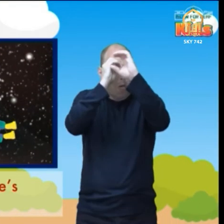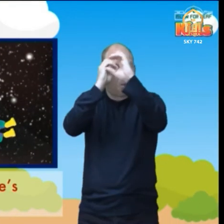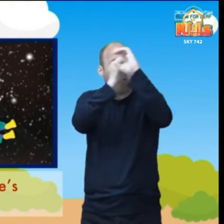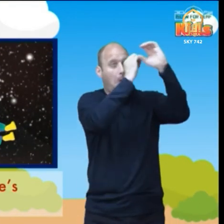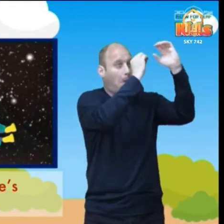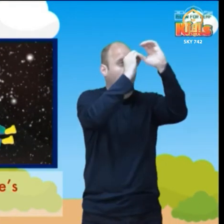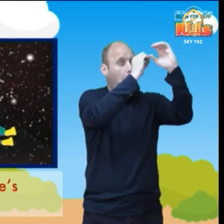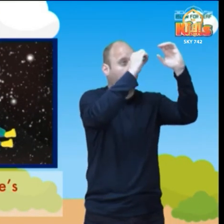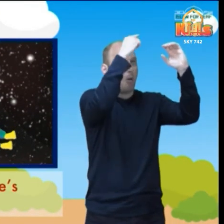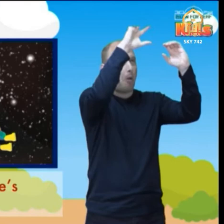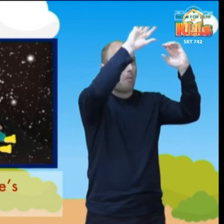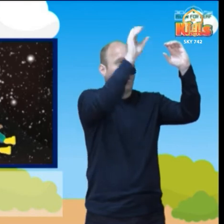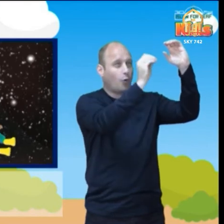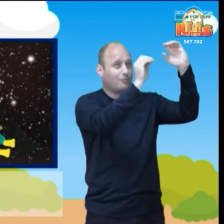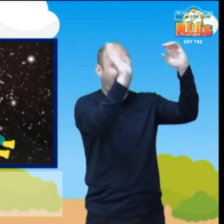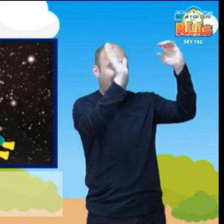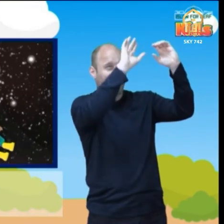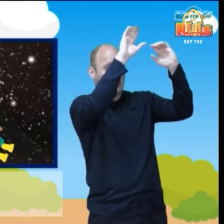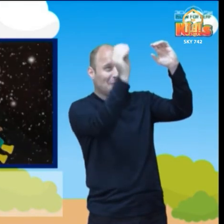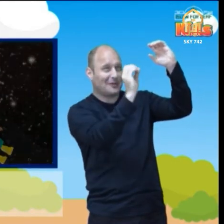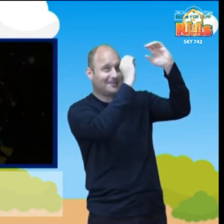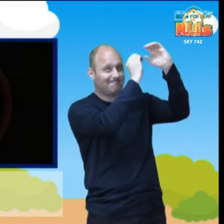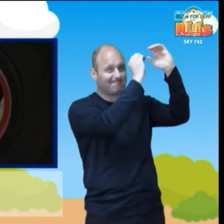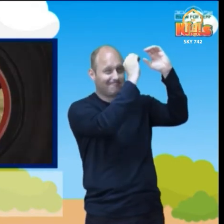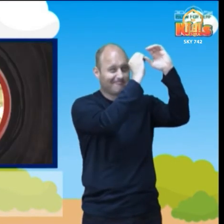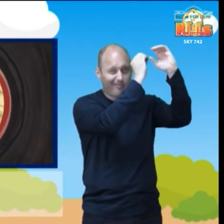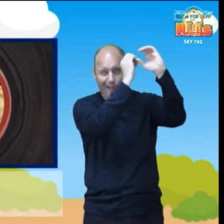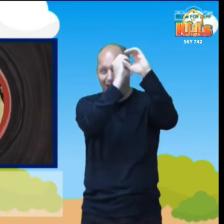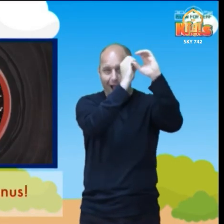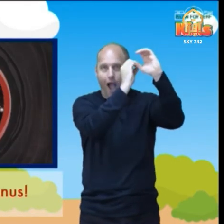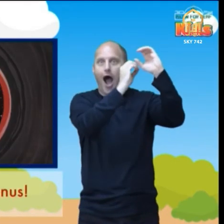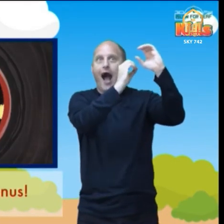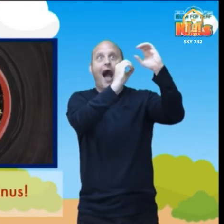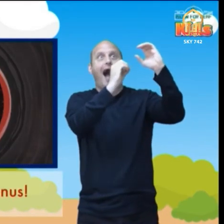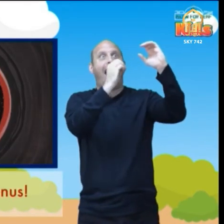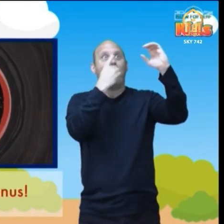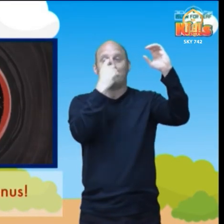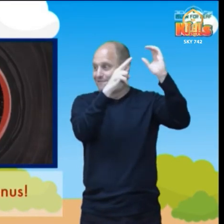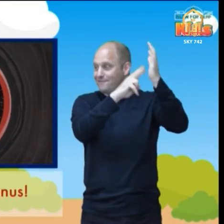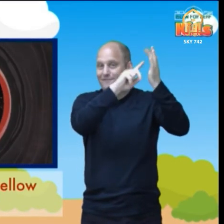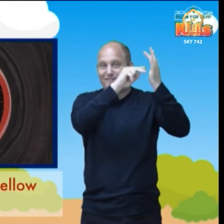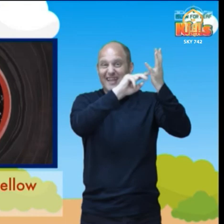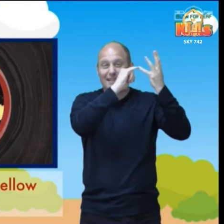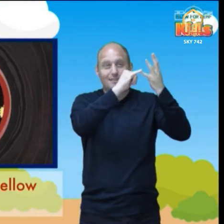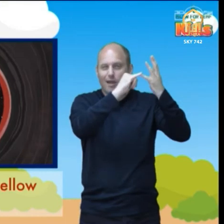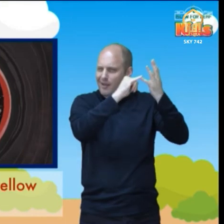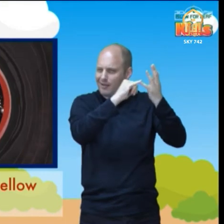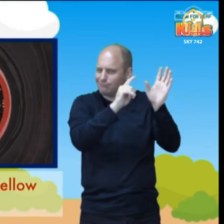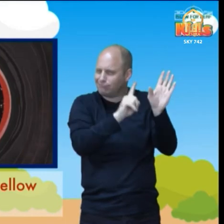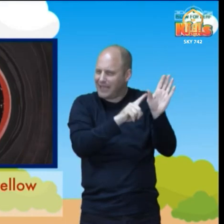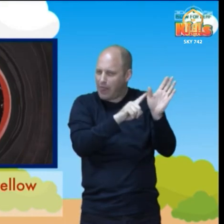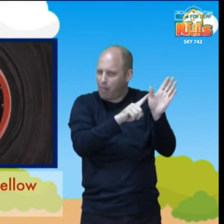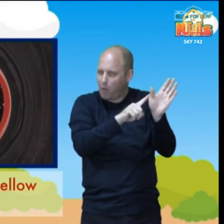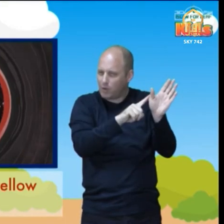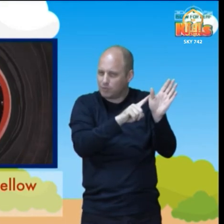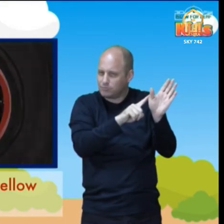Okay, well, there's the moon. Hello, moon. I think I found Venus. Is Venus a milky